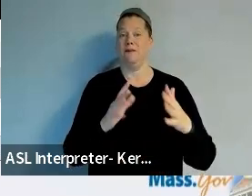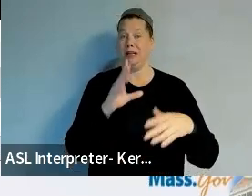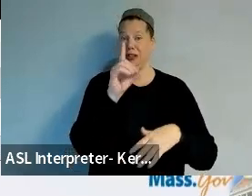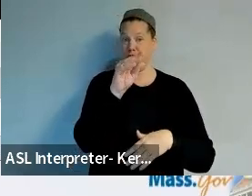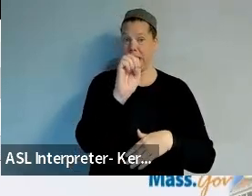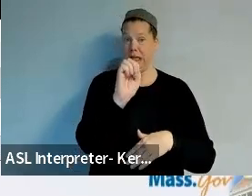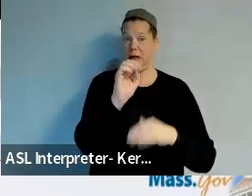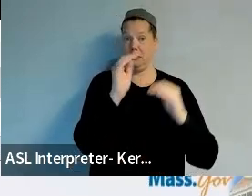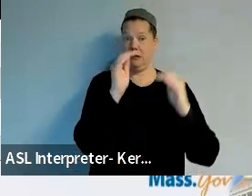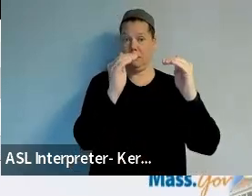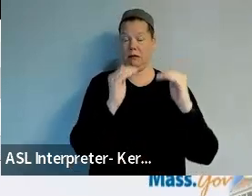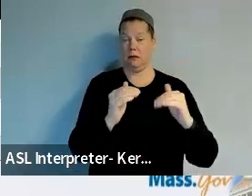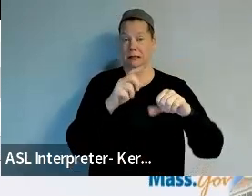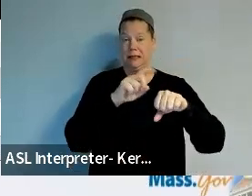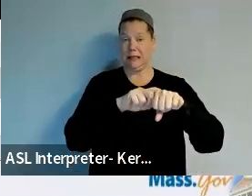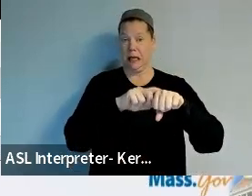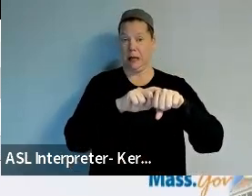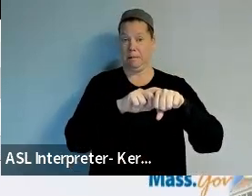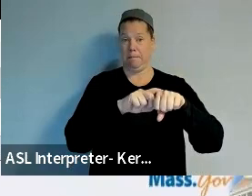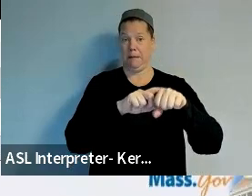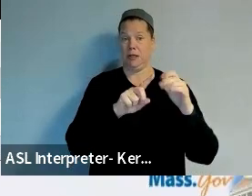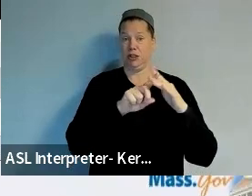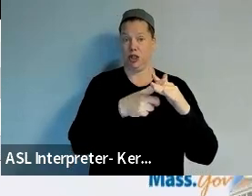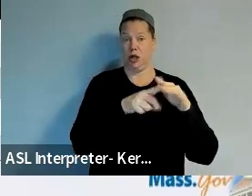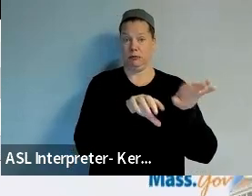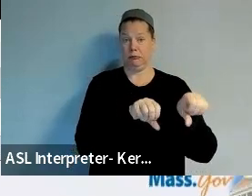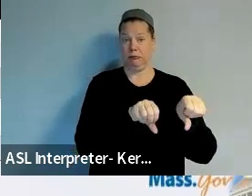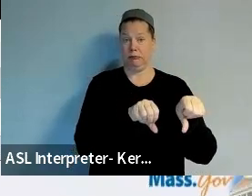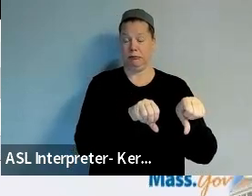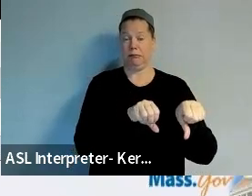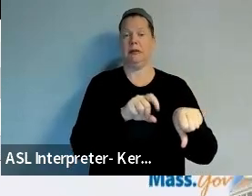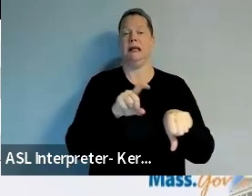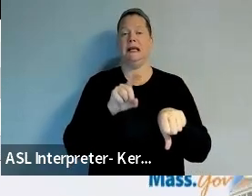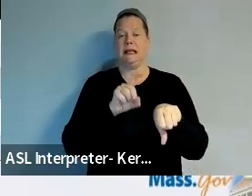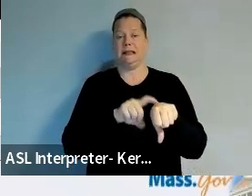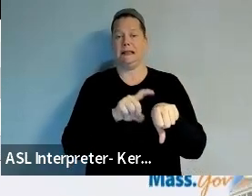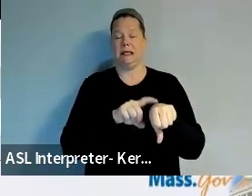removal, and the time of restraint removal.